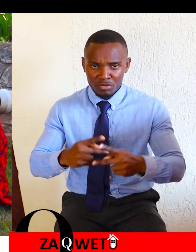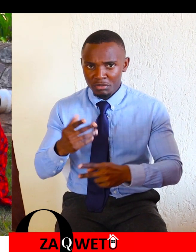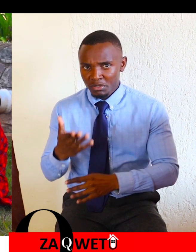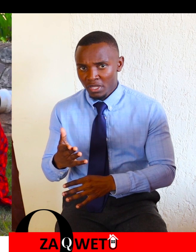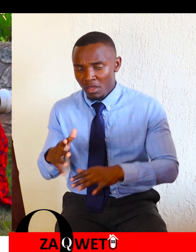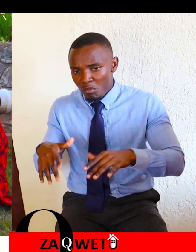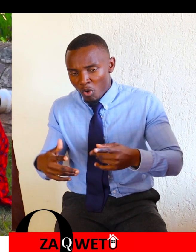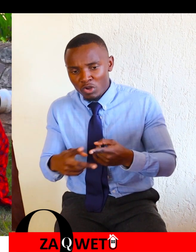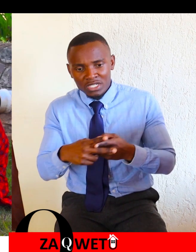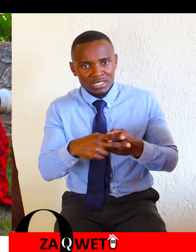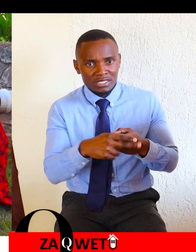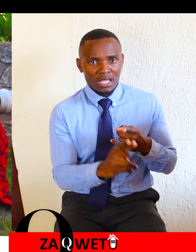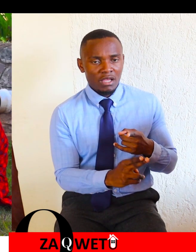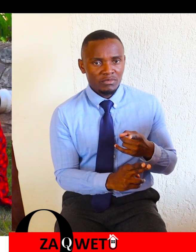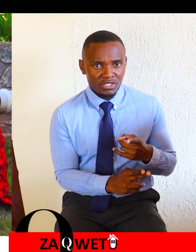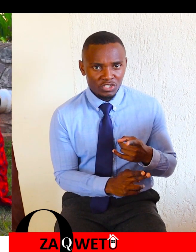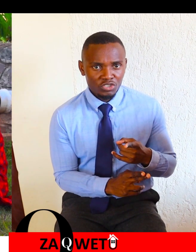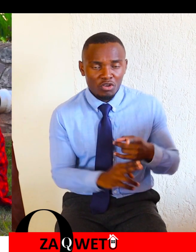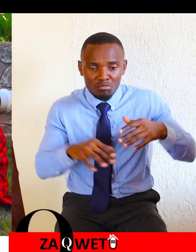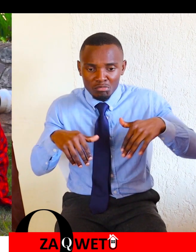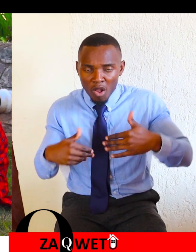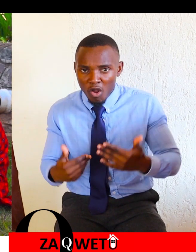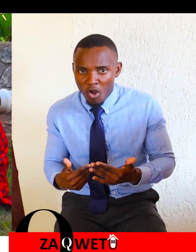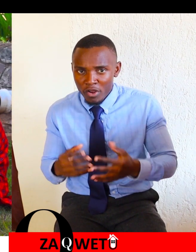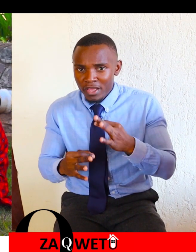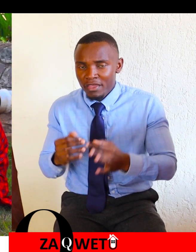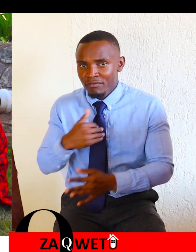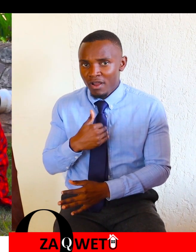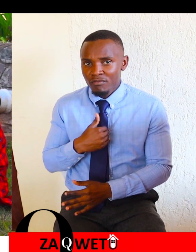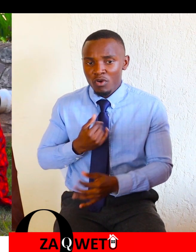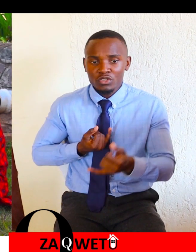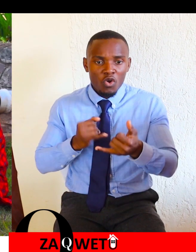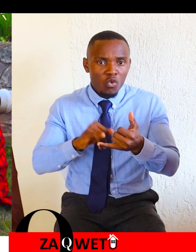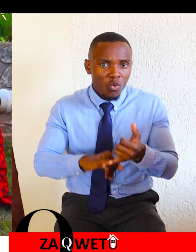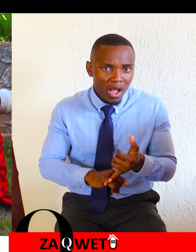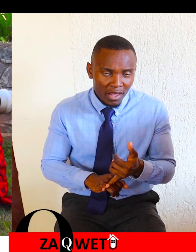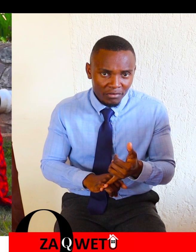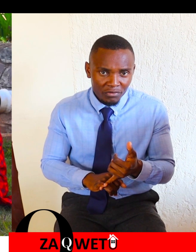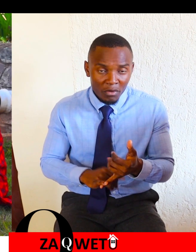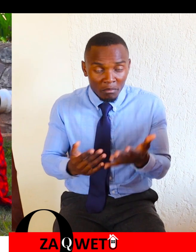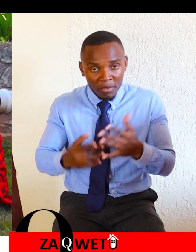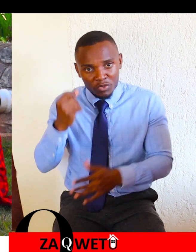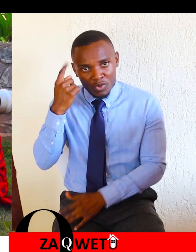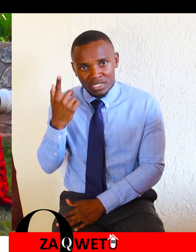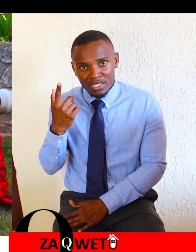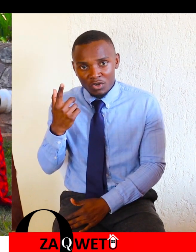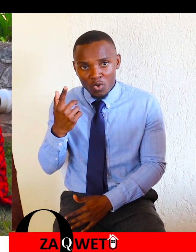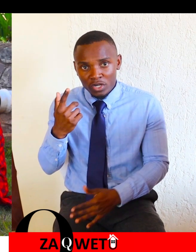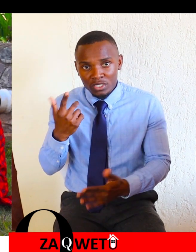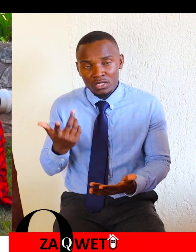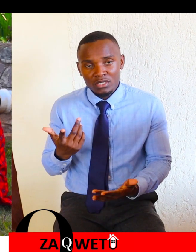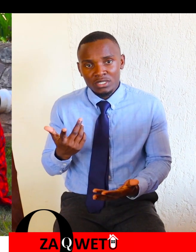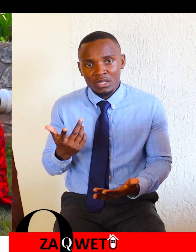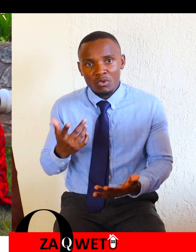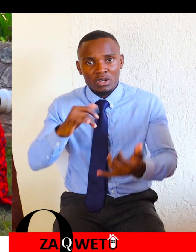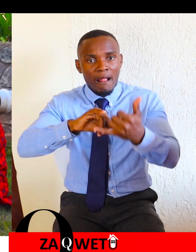your community, maybe the circumcision, maybe kama uko na mchumba umeoa, maybe marriage,